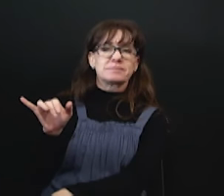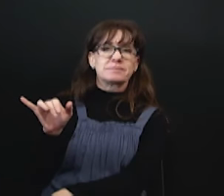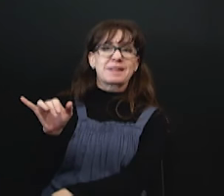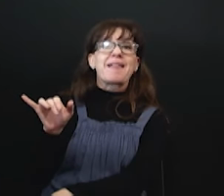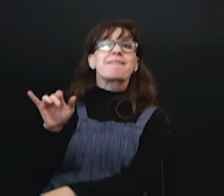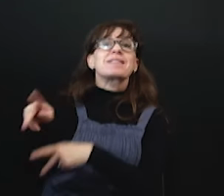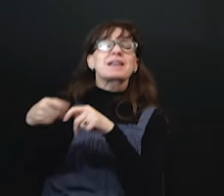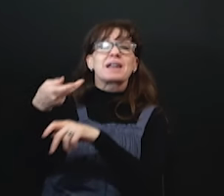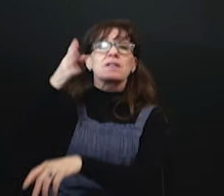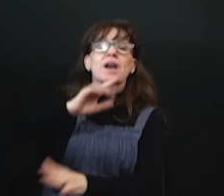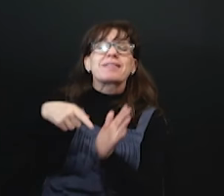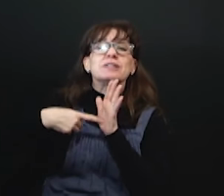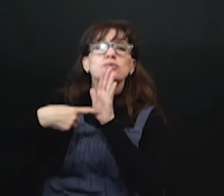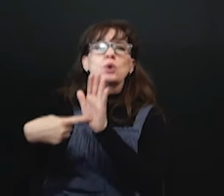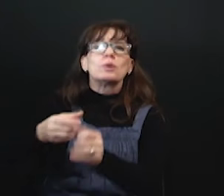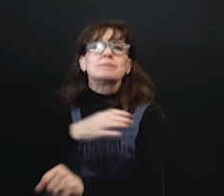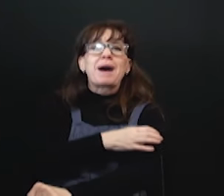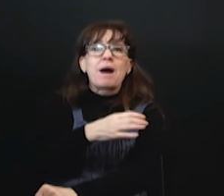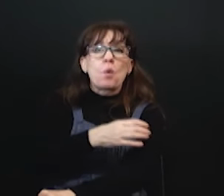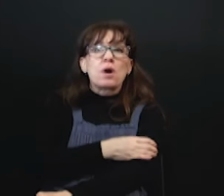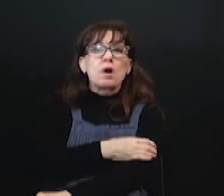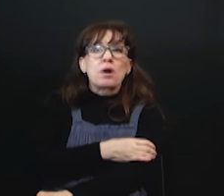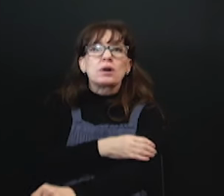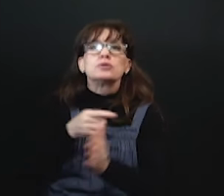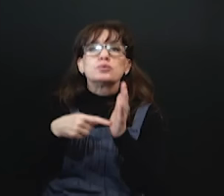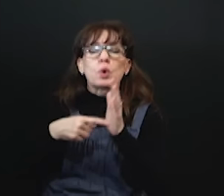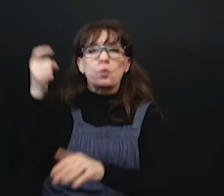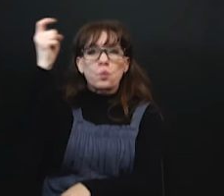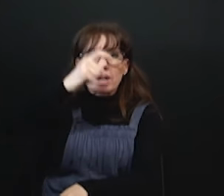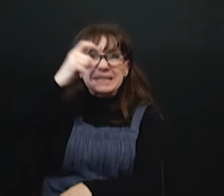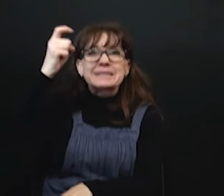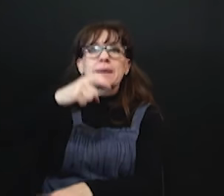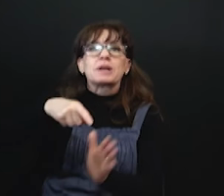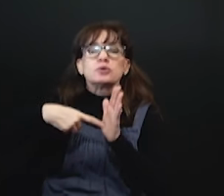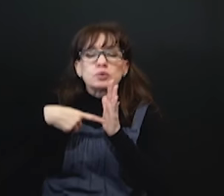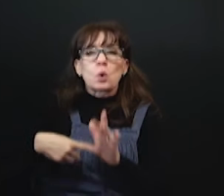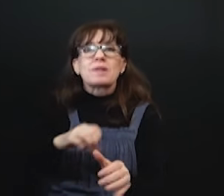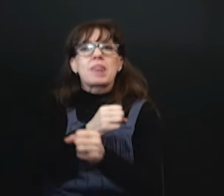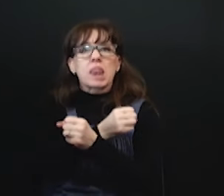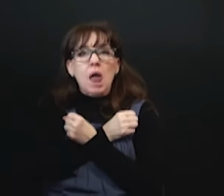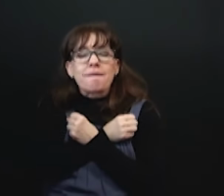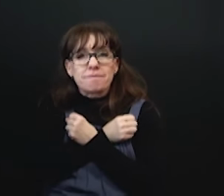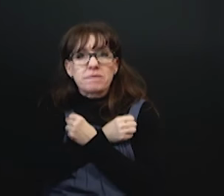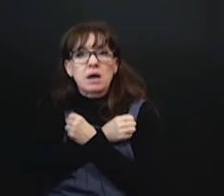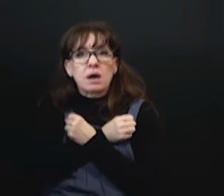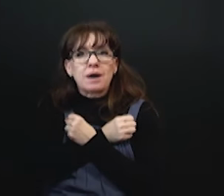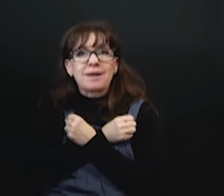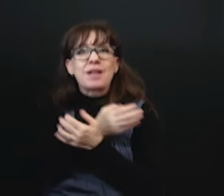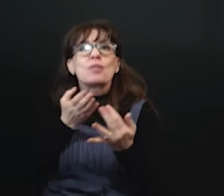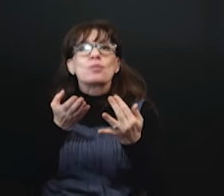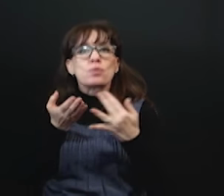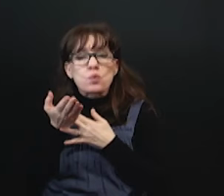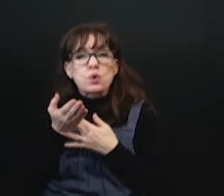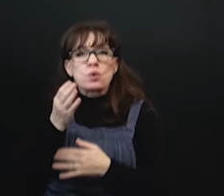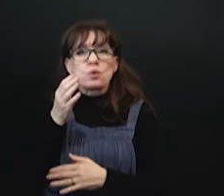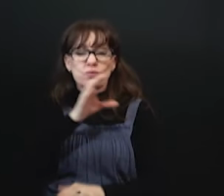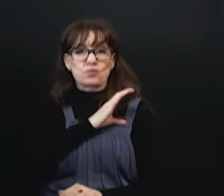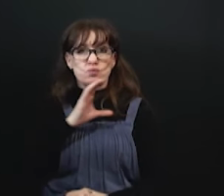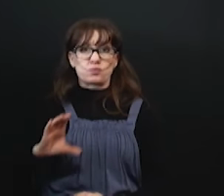the kind of God who shows his power and shows his wisdom and shows his love through